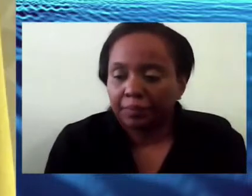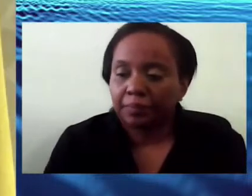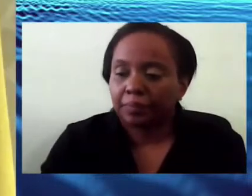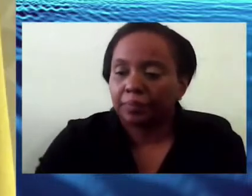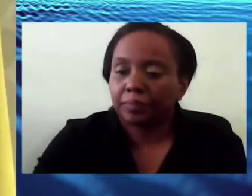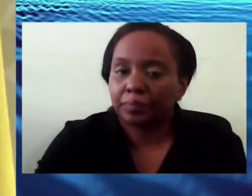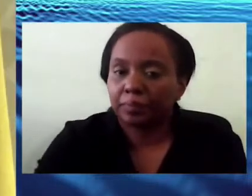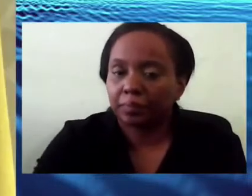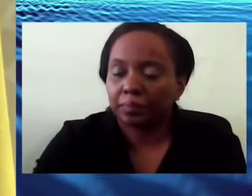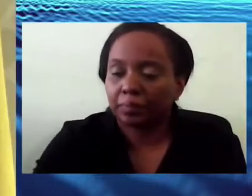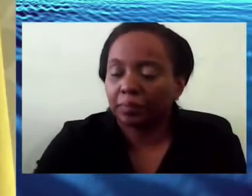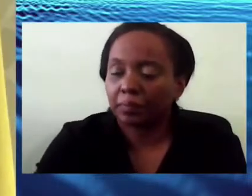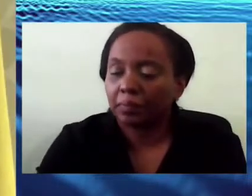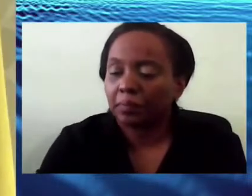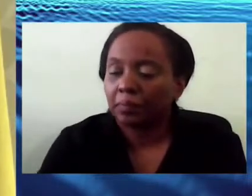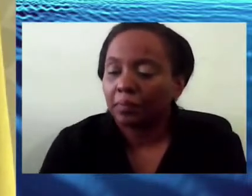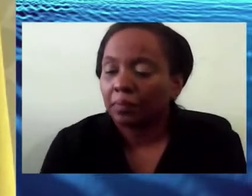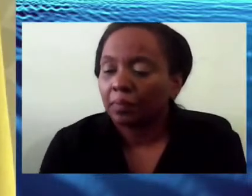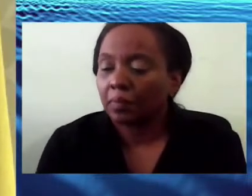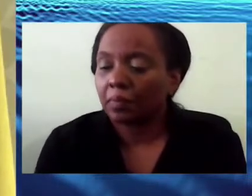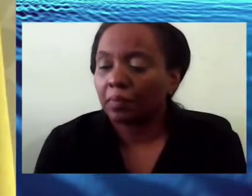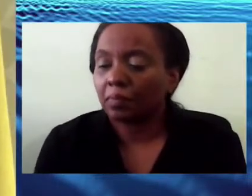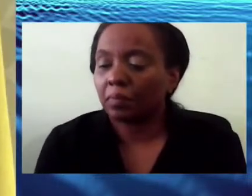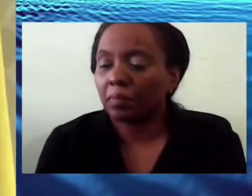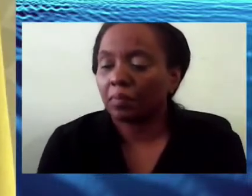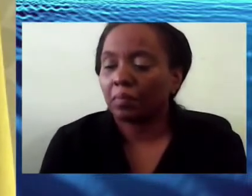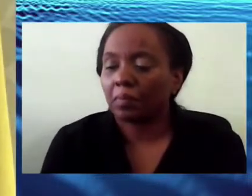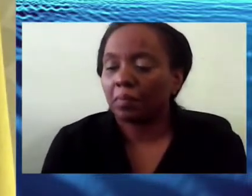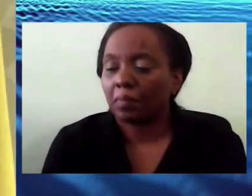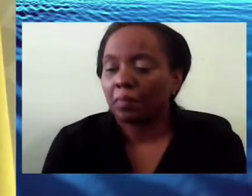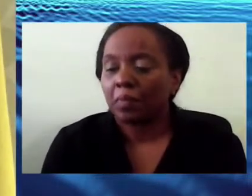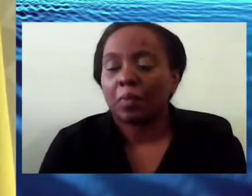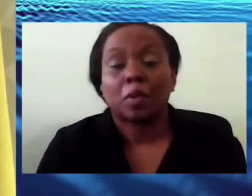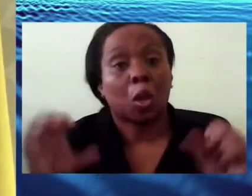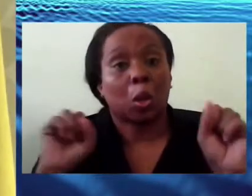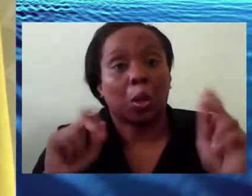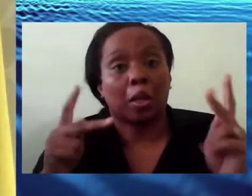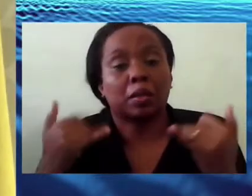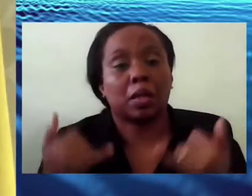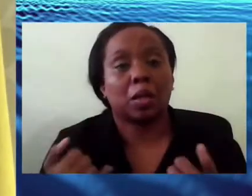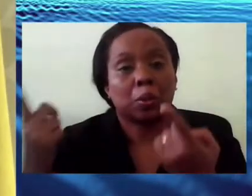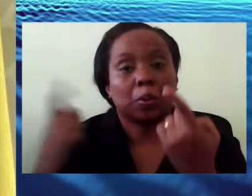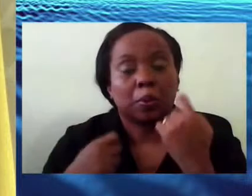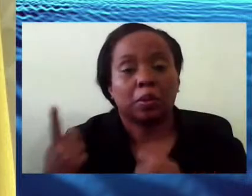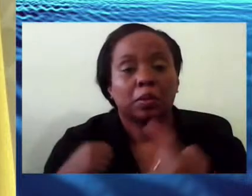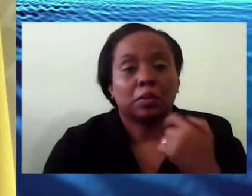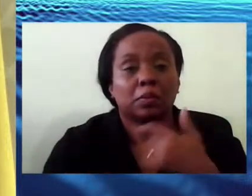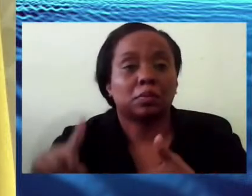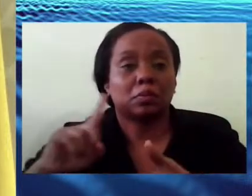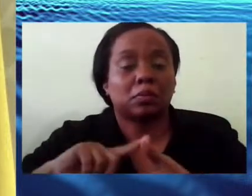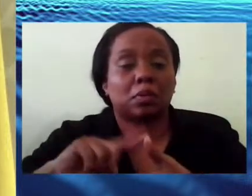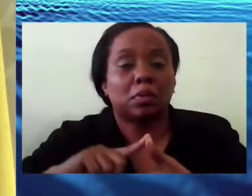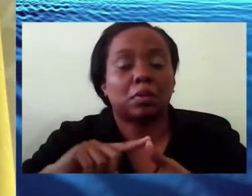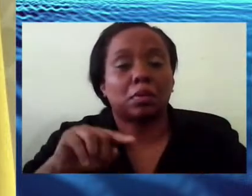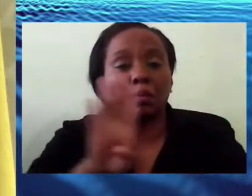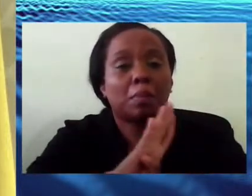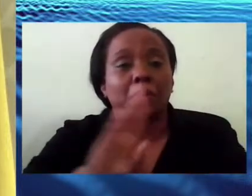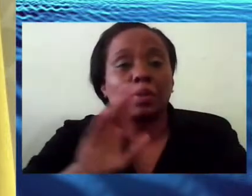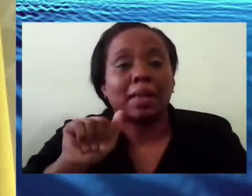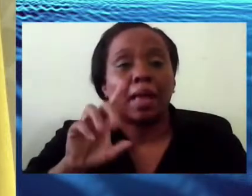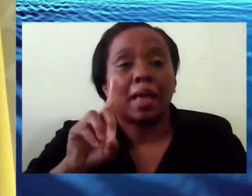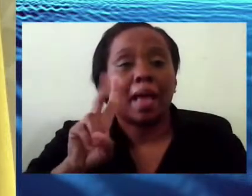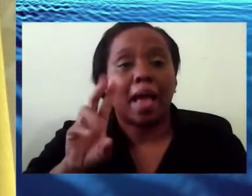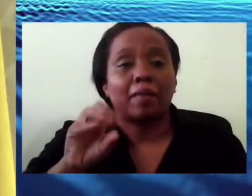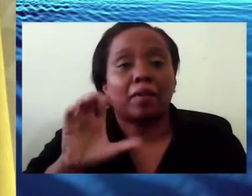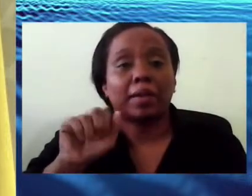you so much, Minister Cummins. As we go now to questions, we're joined by Marcia Gittins from the Barbados Advocate, Aaliyah